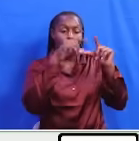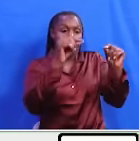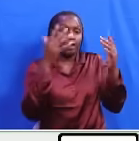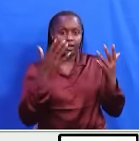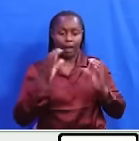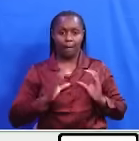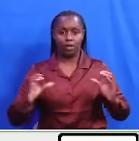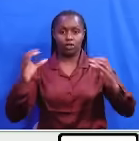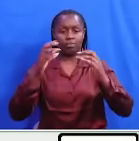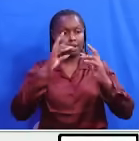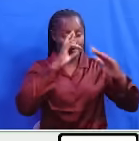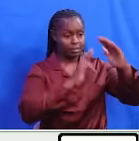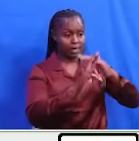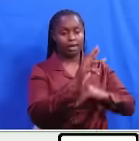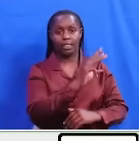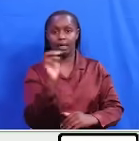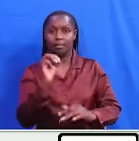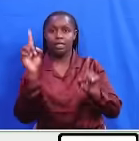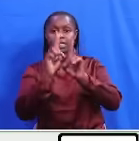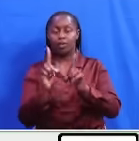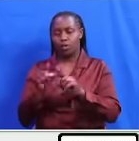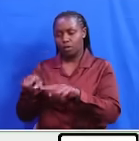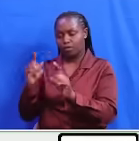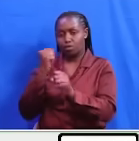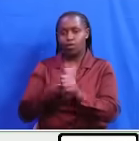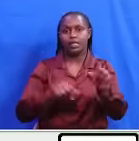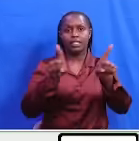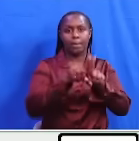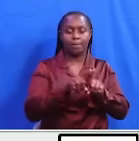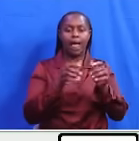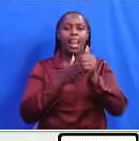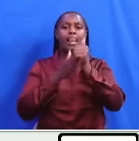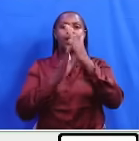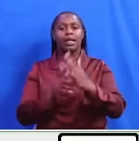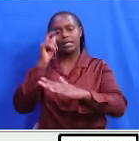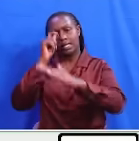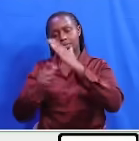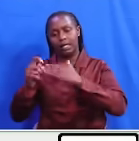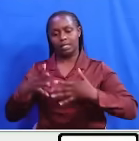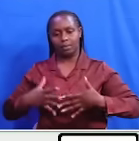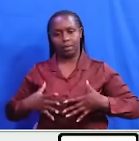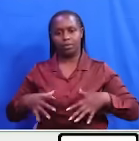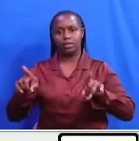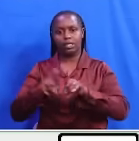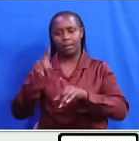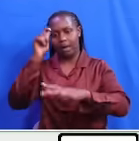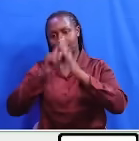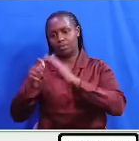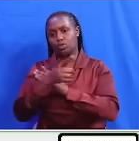waheshimu, nyinyi mutarudisha hiyo. So viongozi pia muheshimu wananchi na watarudisha hiyo